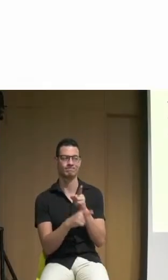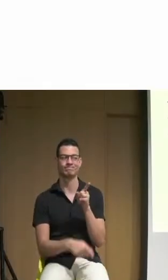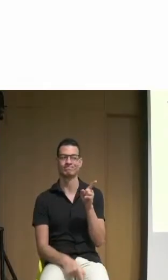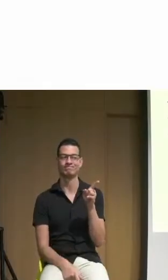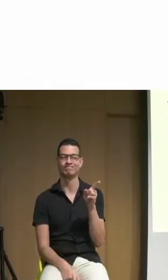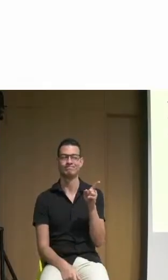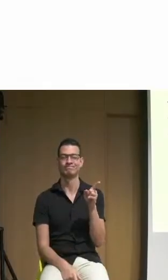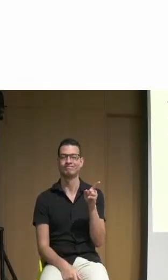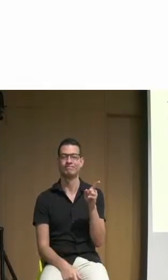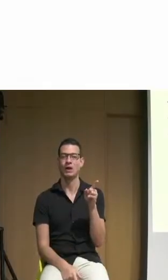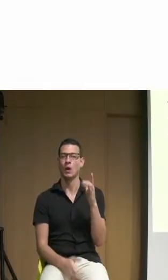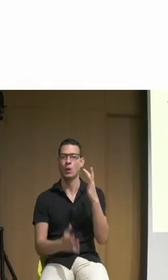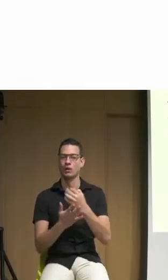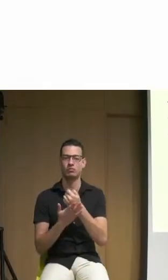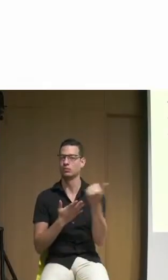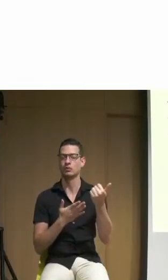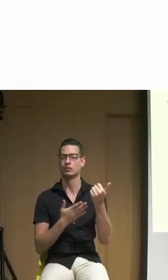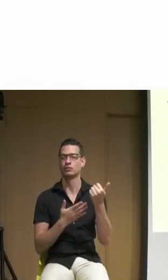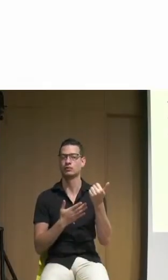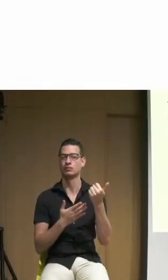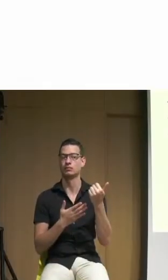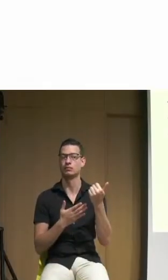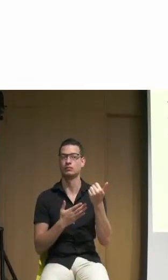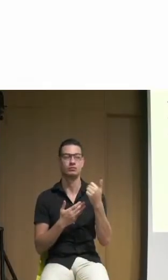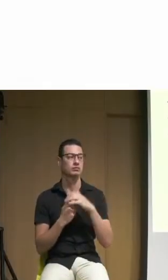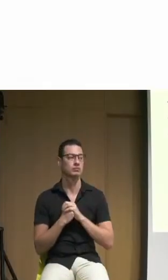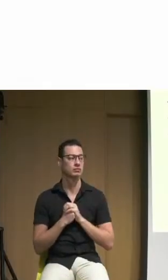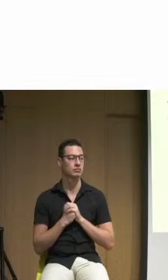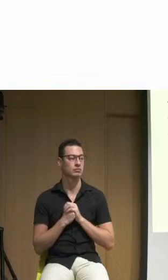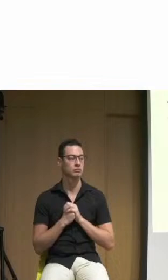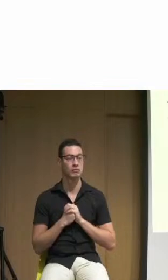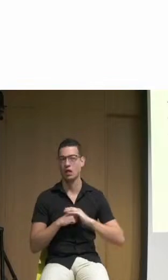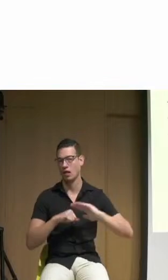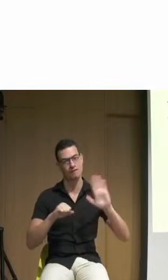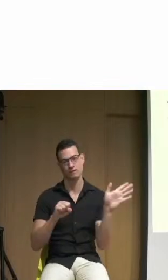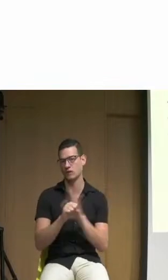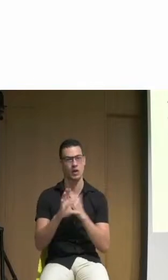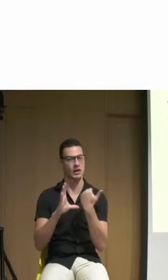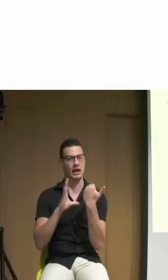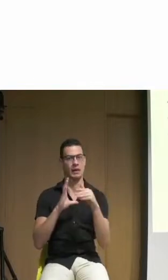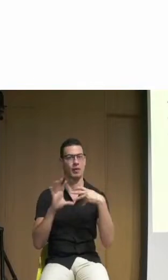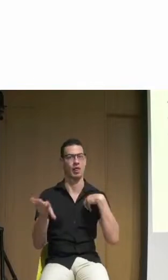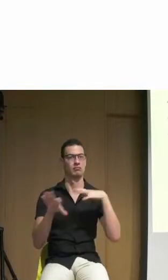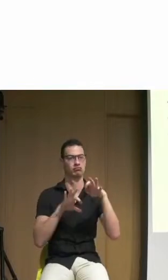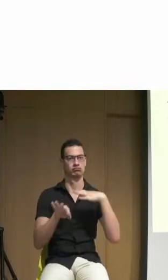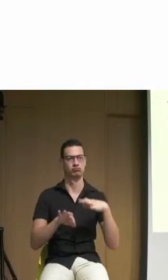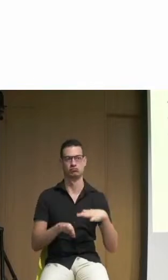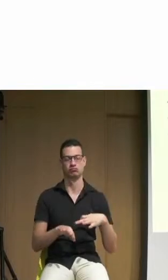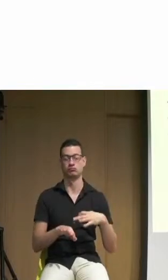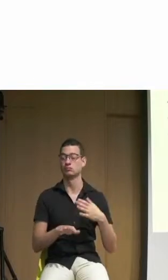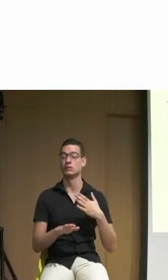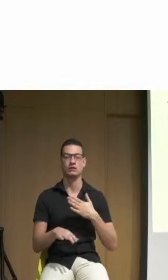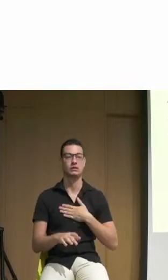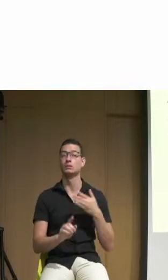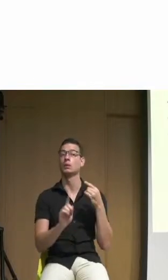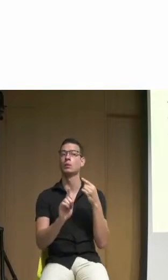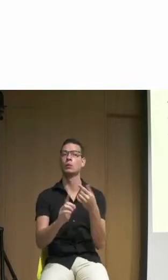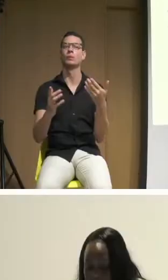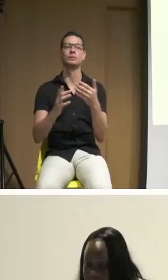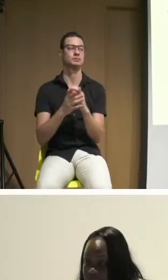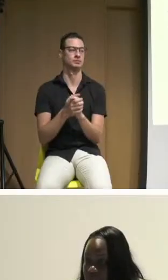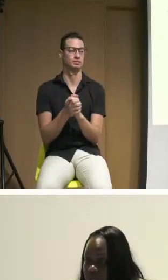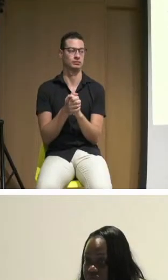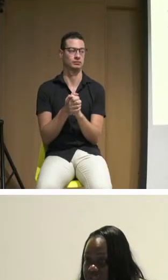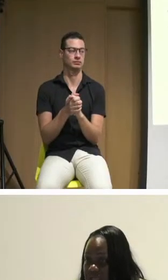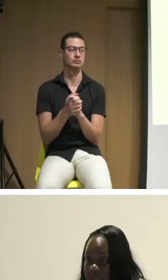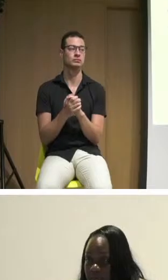strike that from the agenda. I sent a full email about that. And so my hope was that,